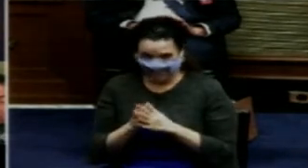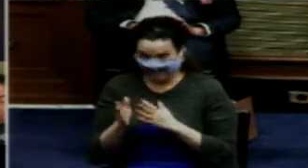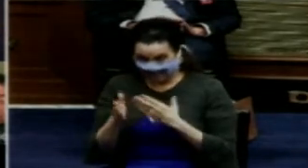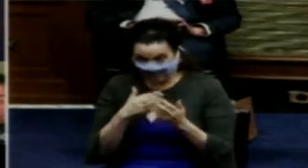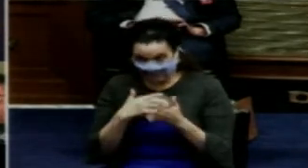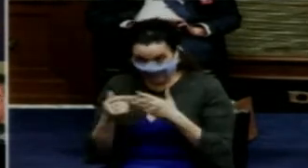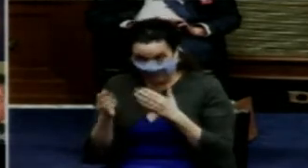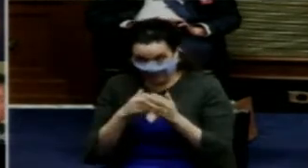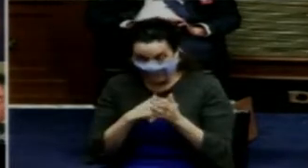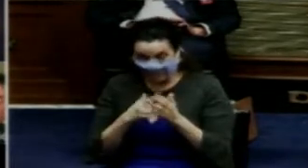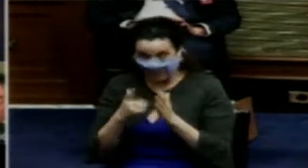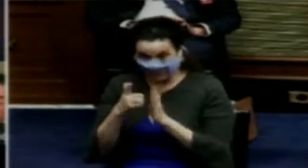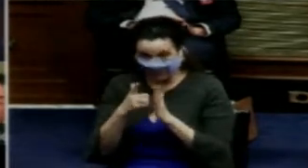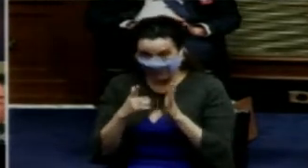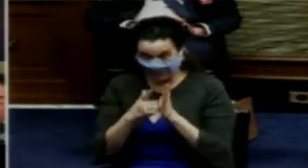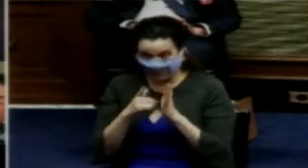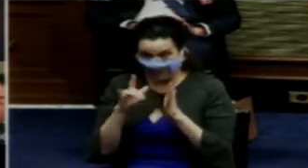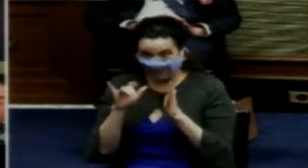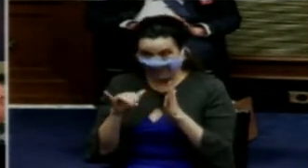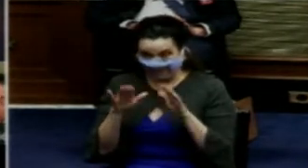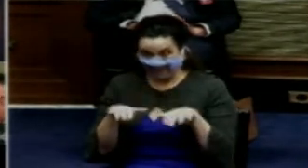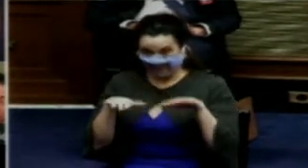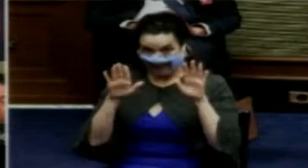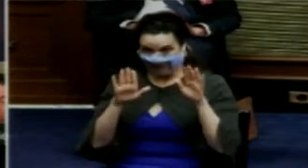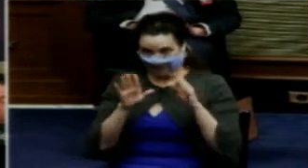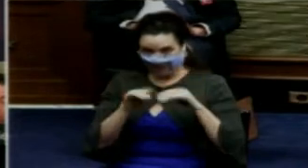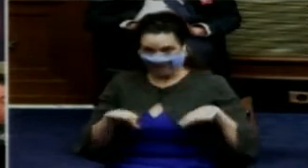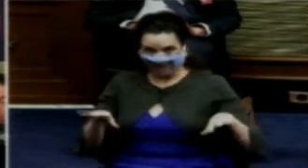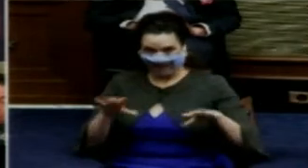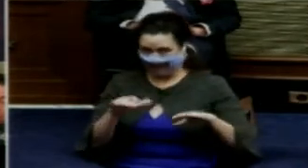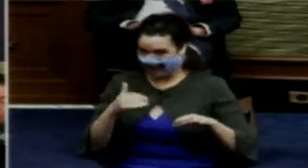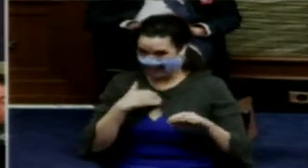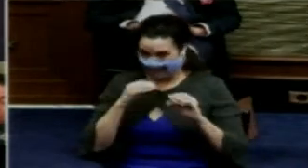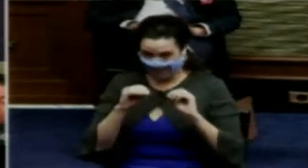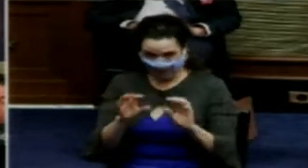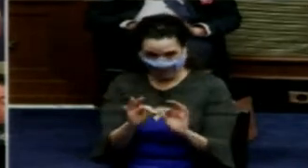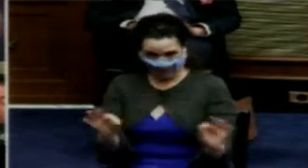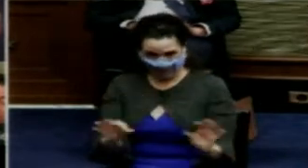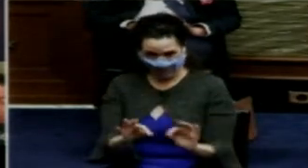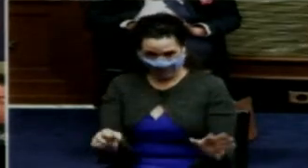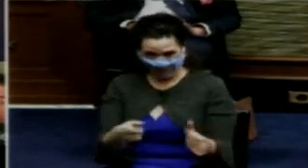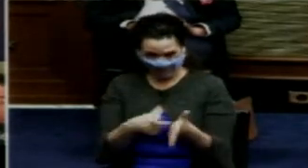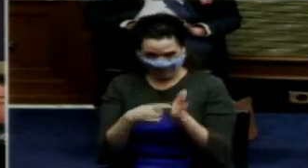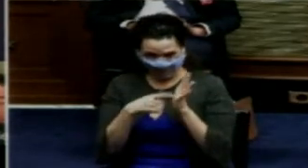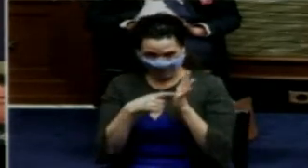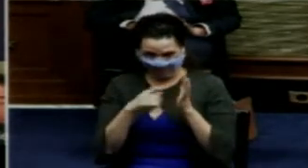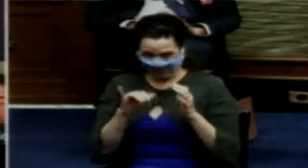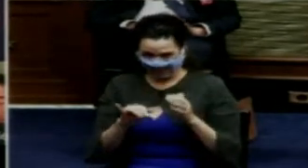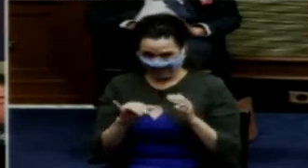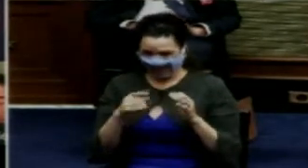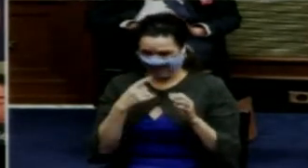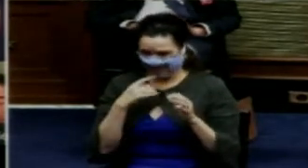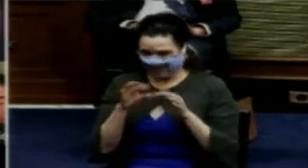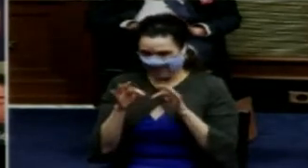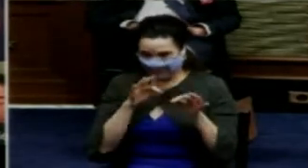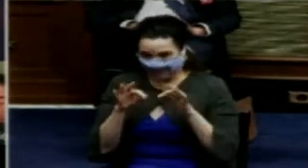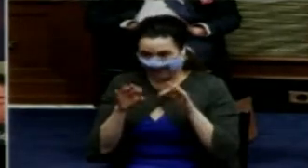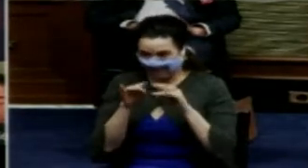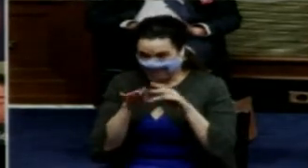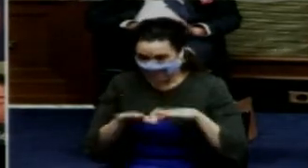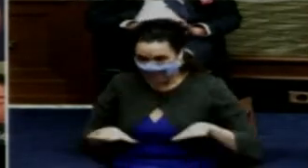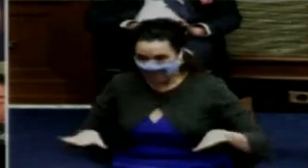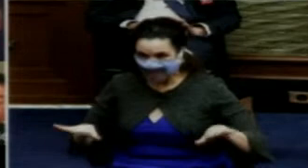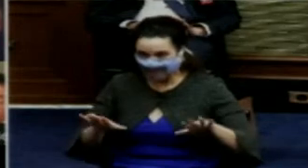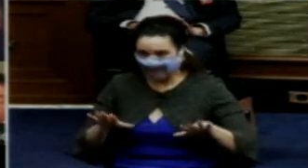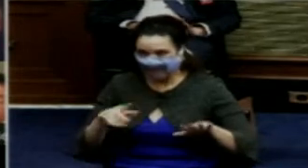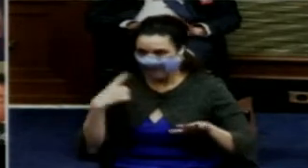statute that ceded the land has no reversionary clause, and it states that the land is, quote, forever ceded